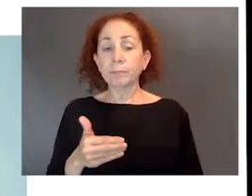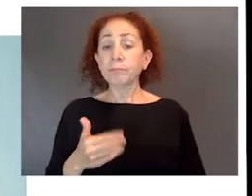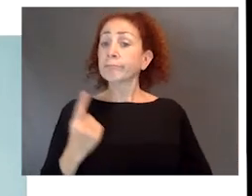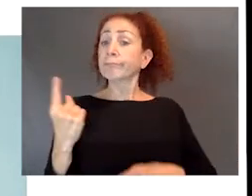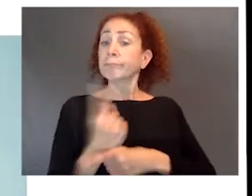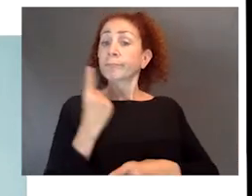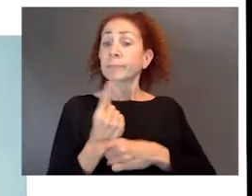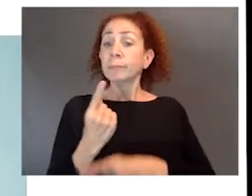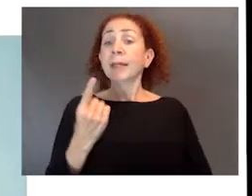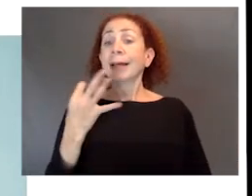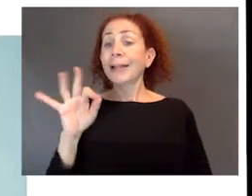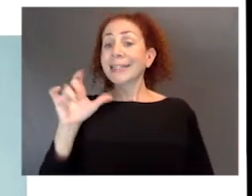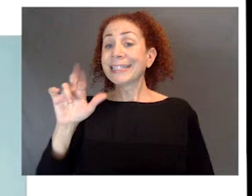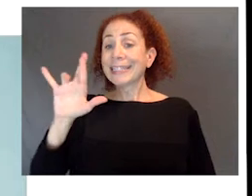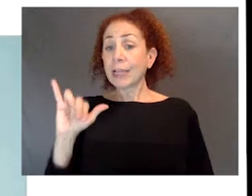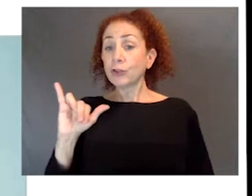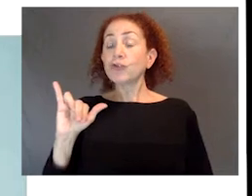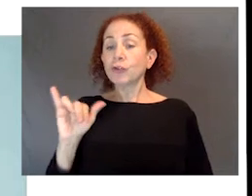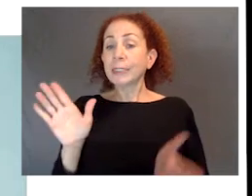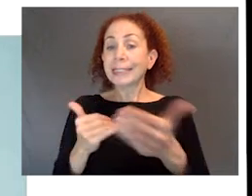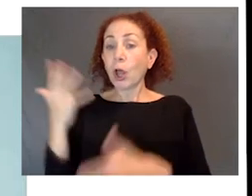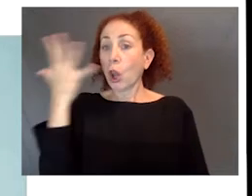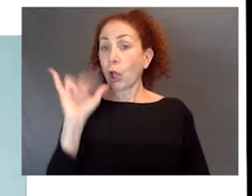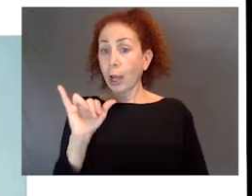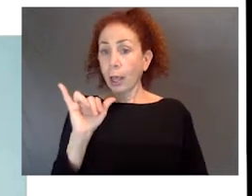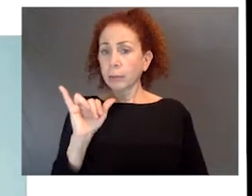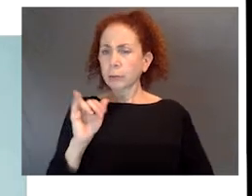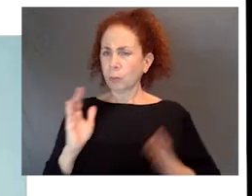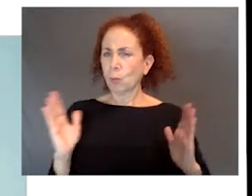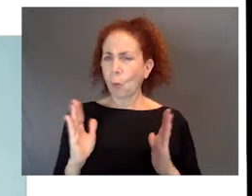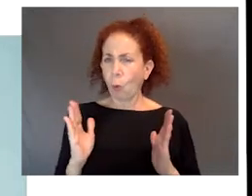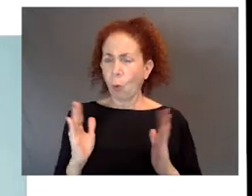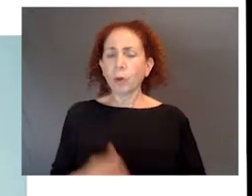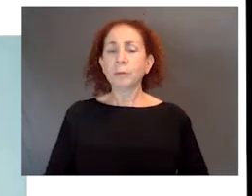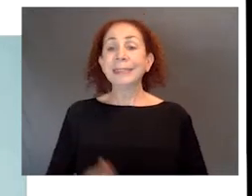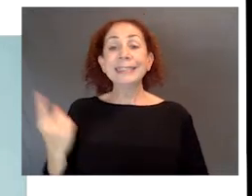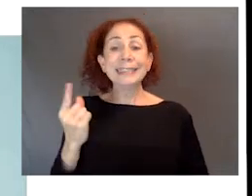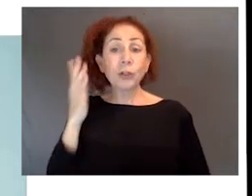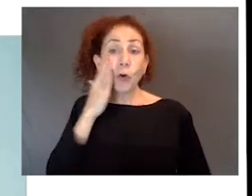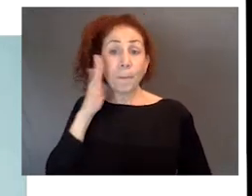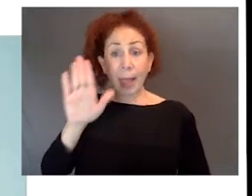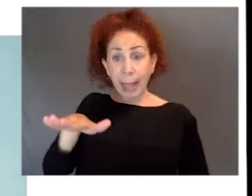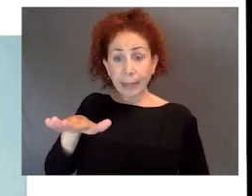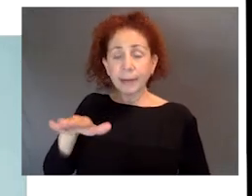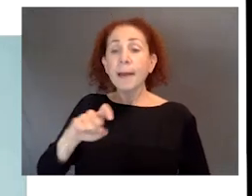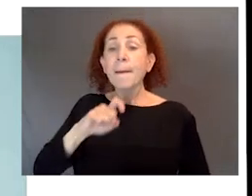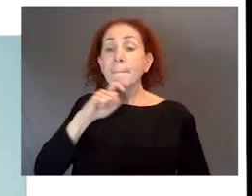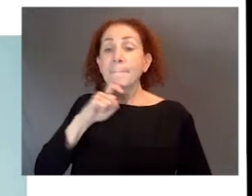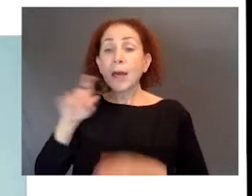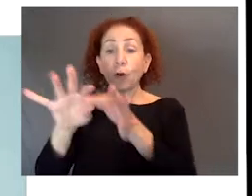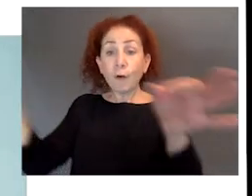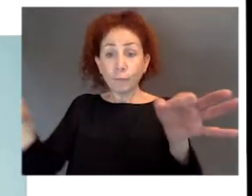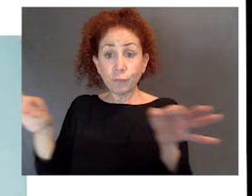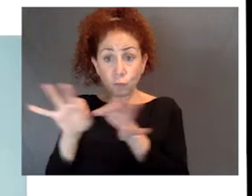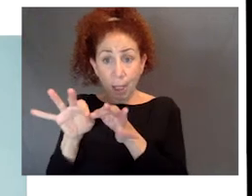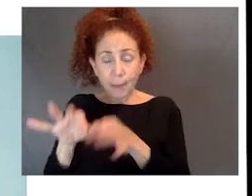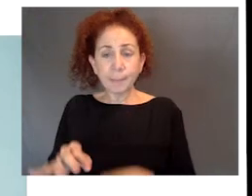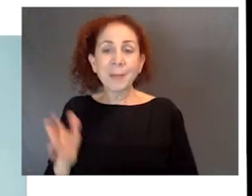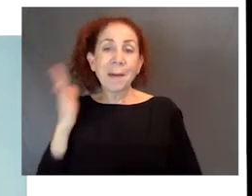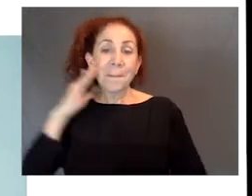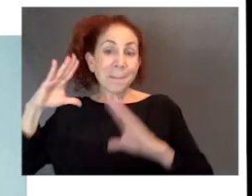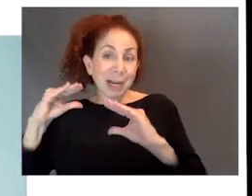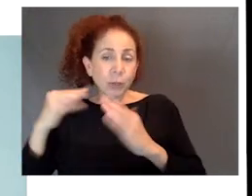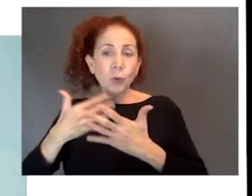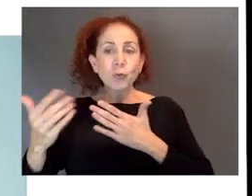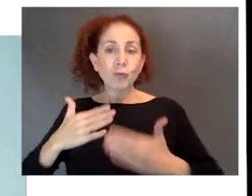an average 19th century cell looked like. It is a small room with a single bed with metal frame, a pillow, and gray